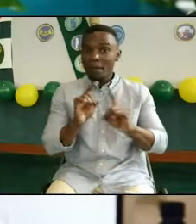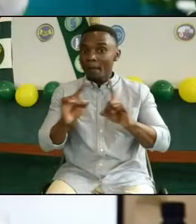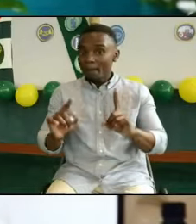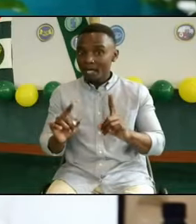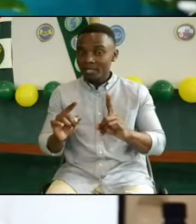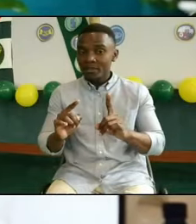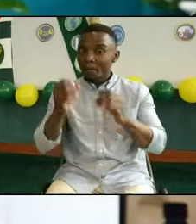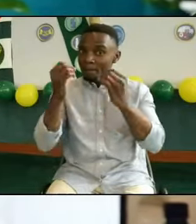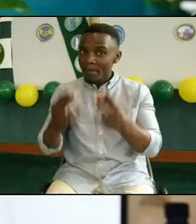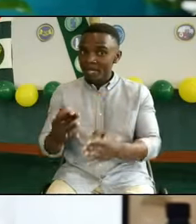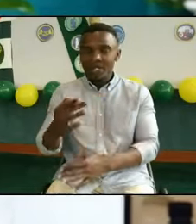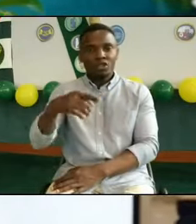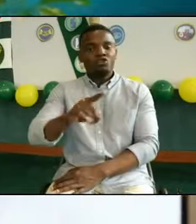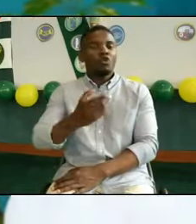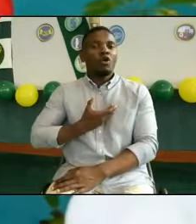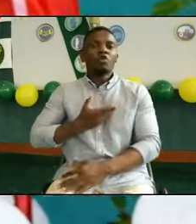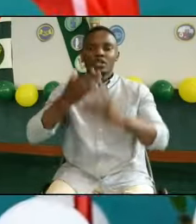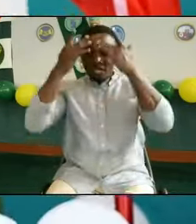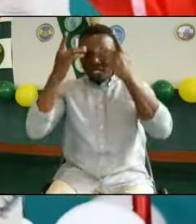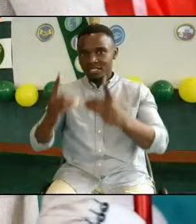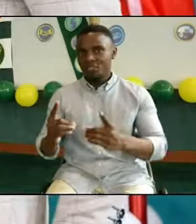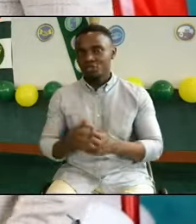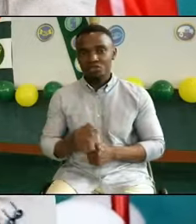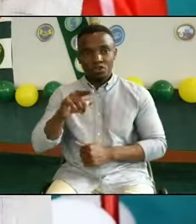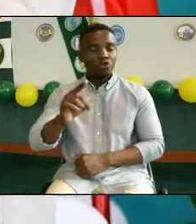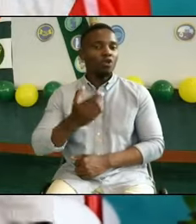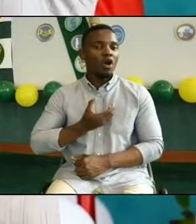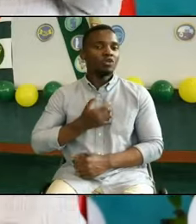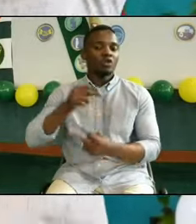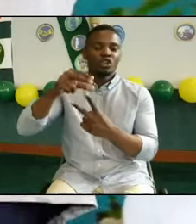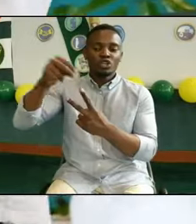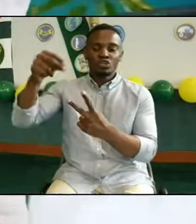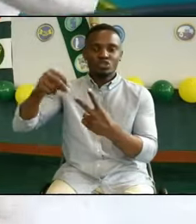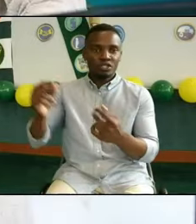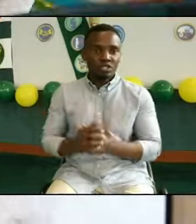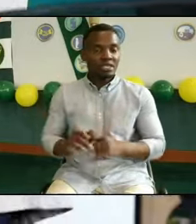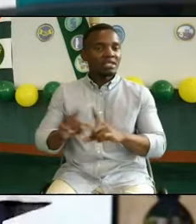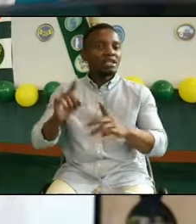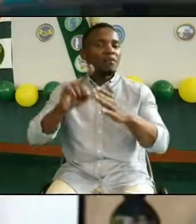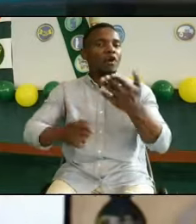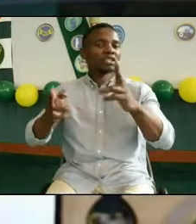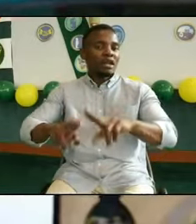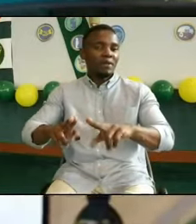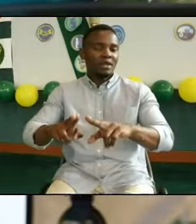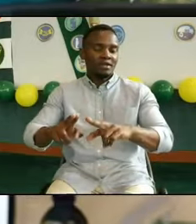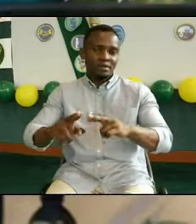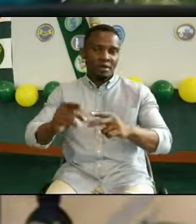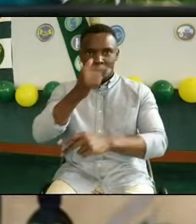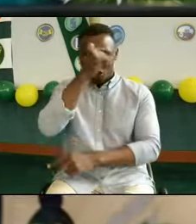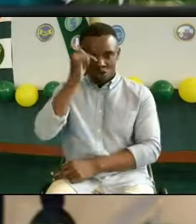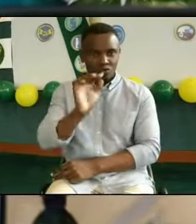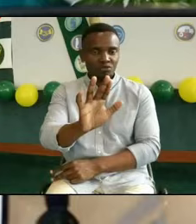your own decisions. They were your own choices. And whatever result you got is the result of your